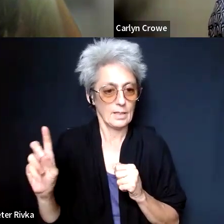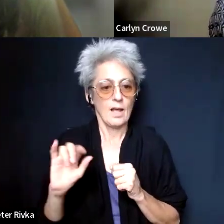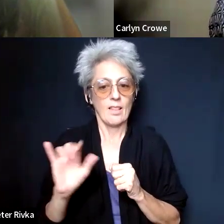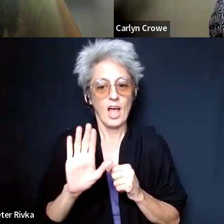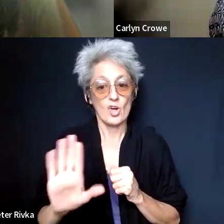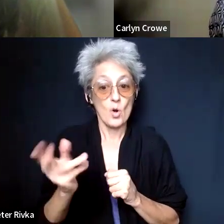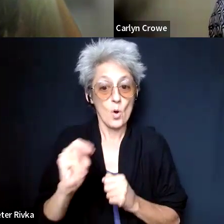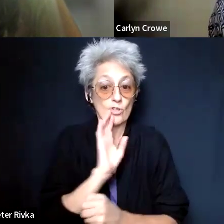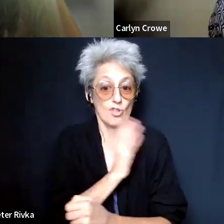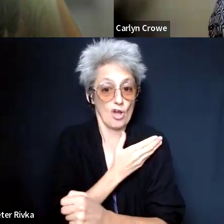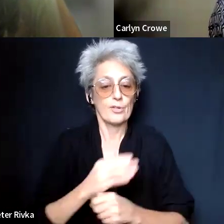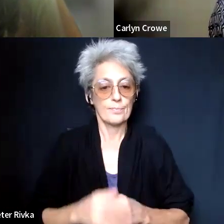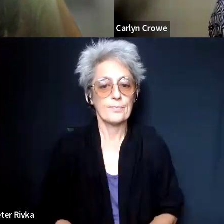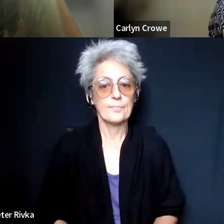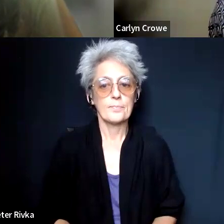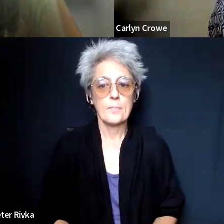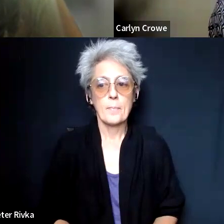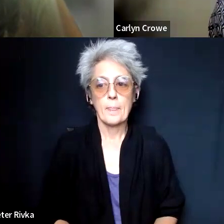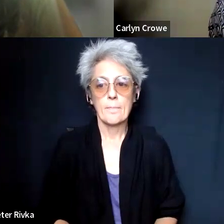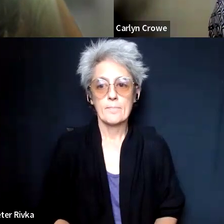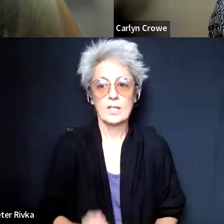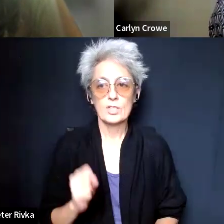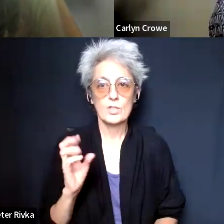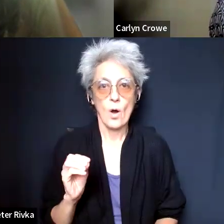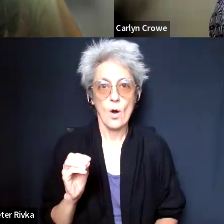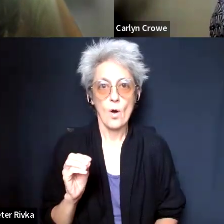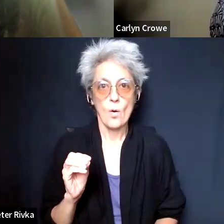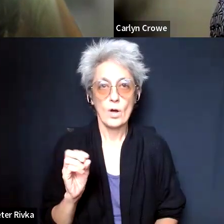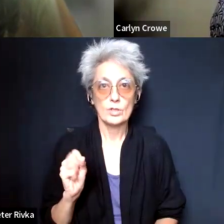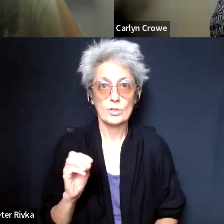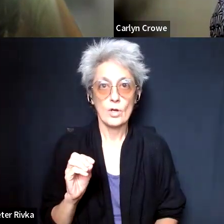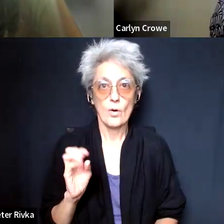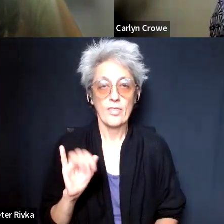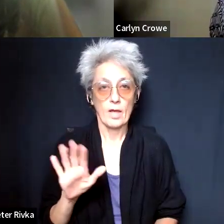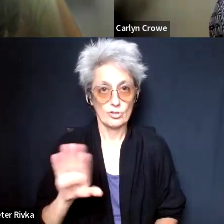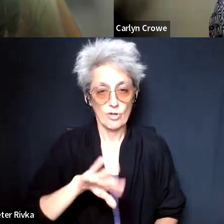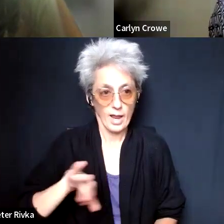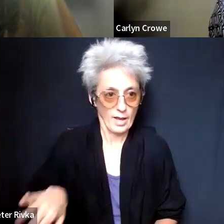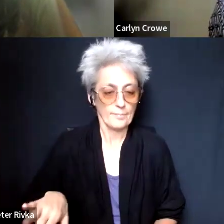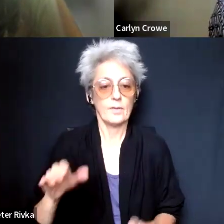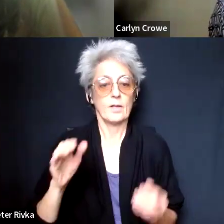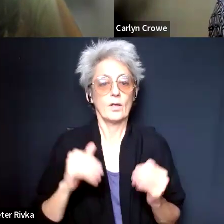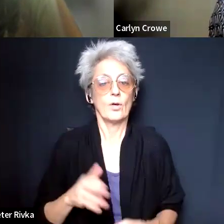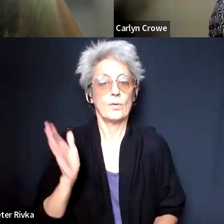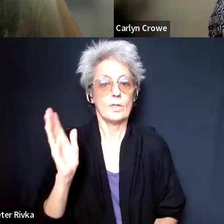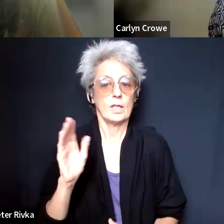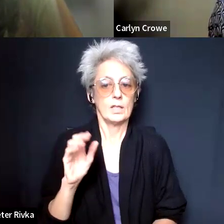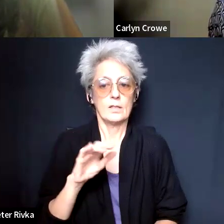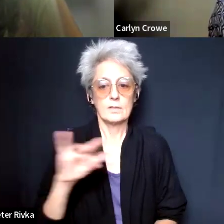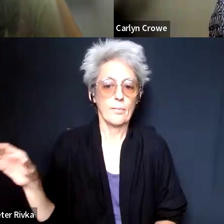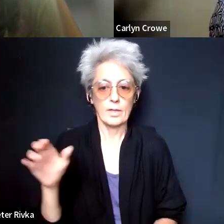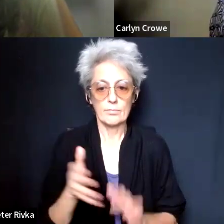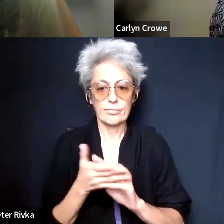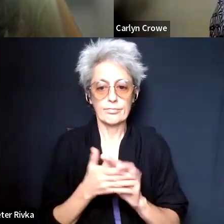daughter. So that was great. And then we presented the Mia Peterson Self